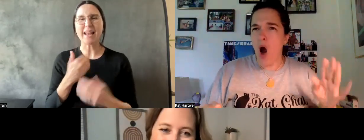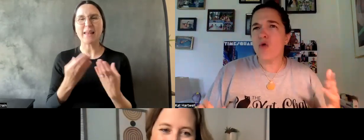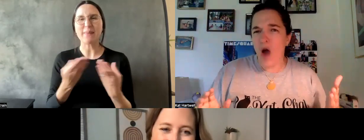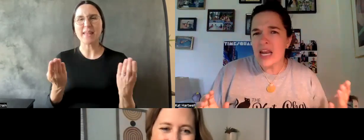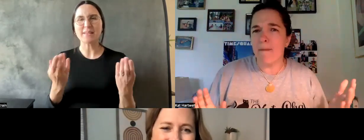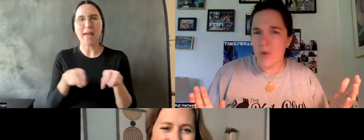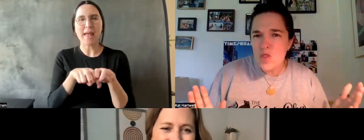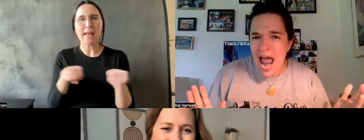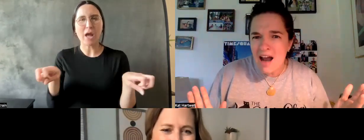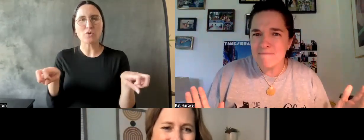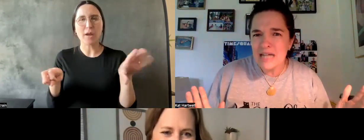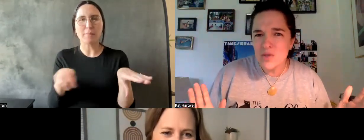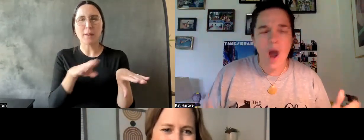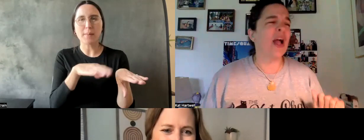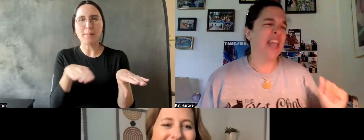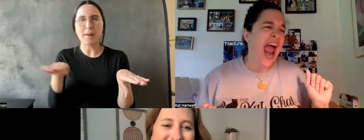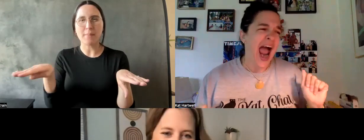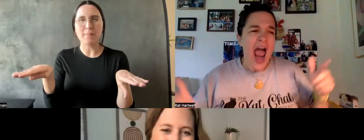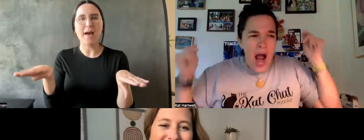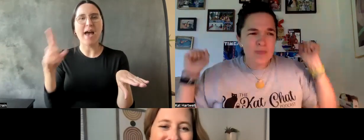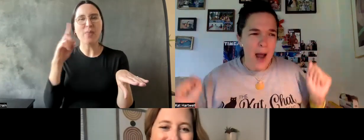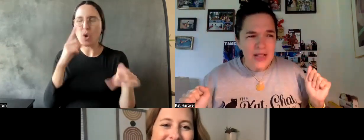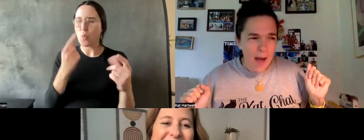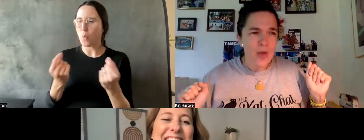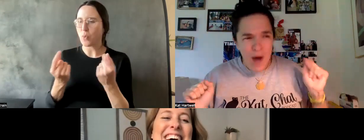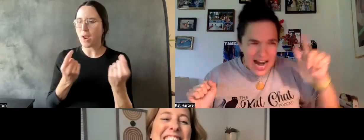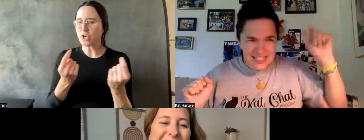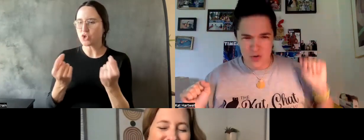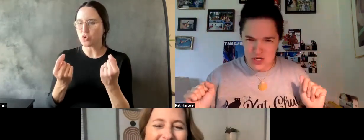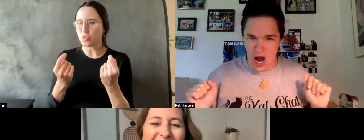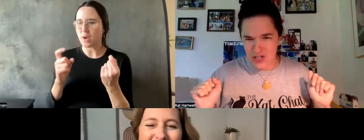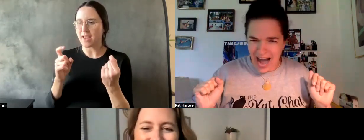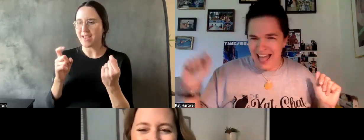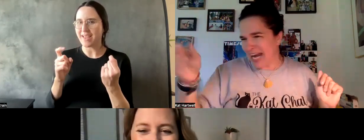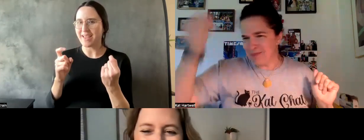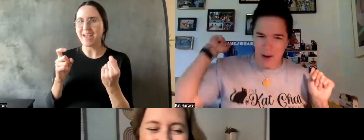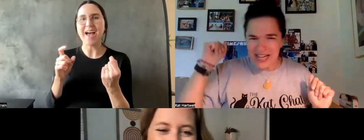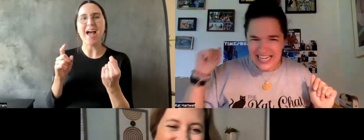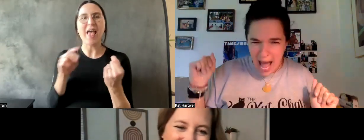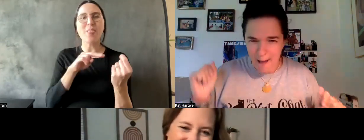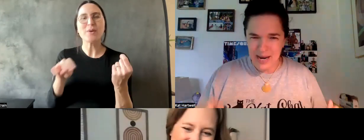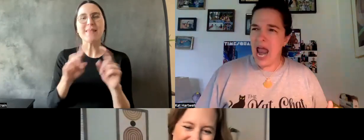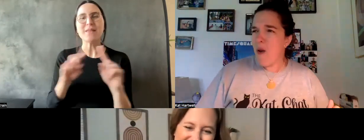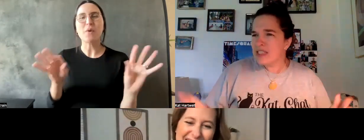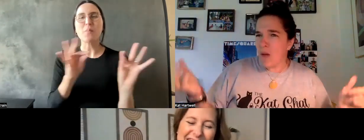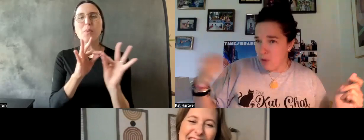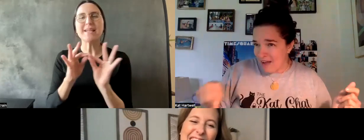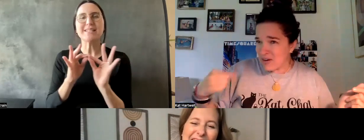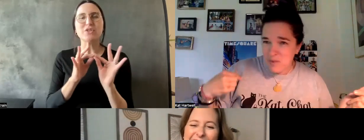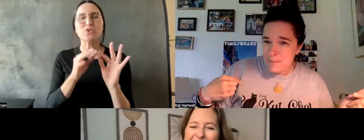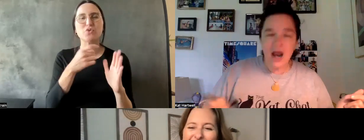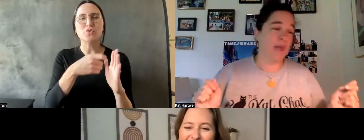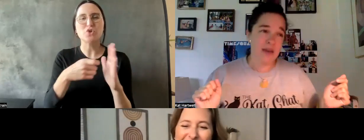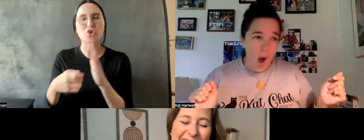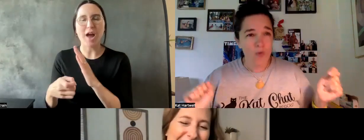to do, are you running a bootleg of my store? I'm like, yeah, I'm doubling up the price to charge on that, and I'm doubling it up. Who is the